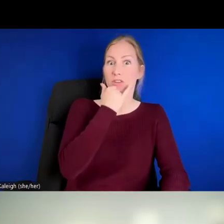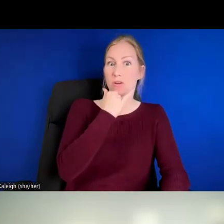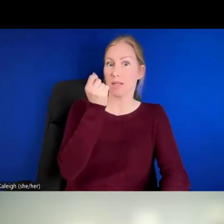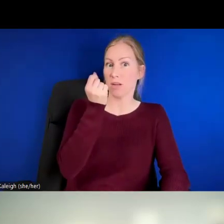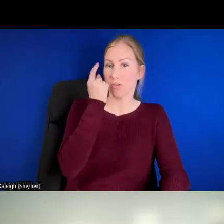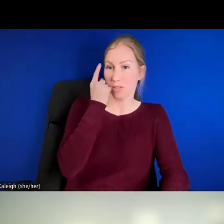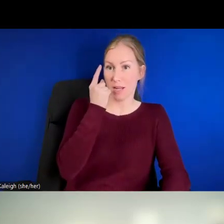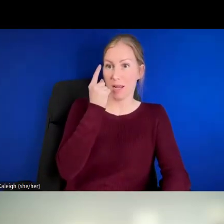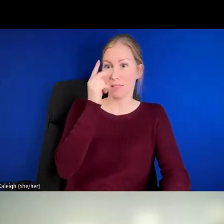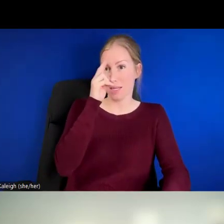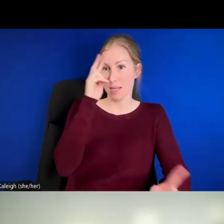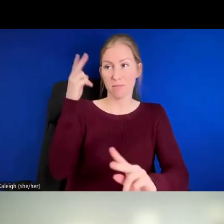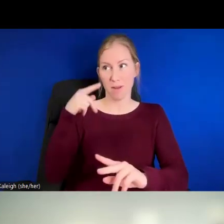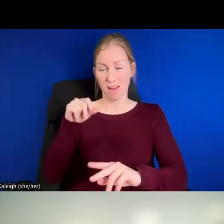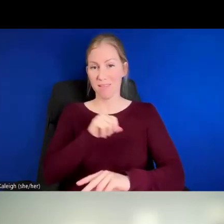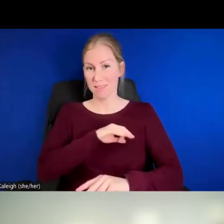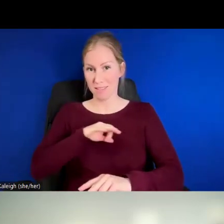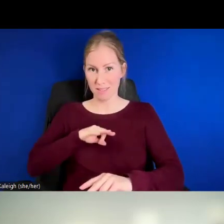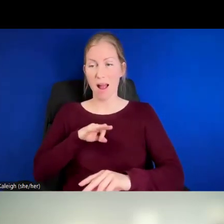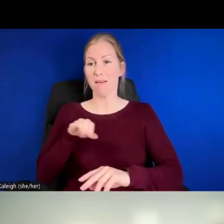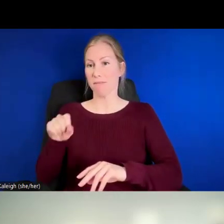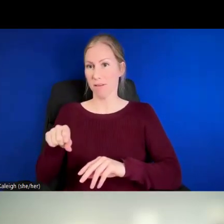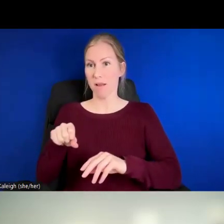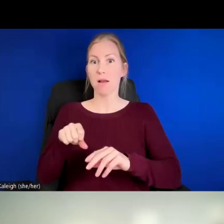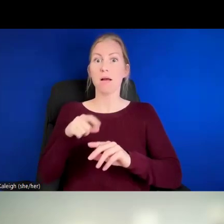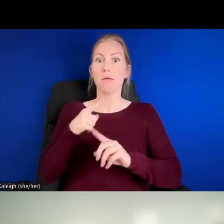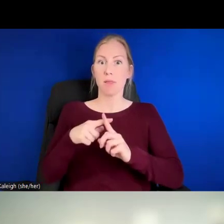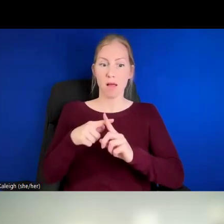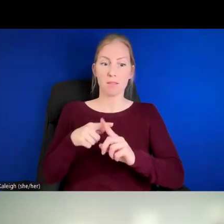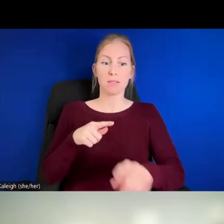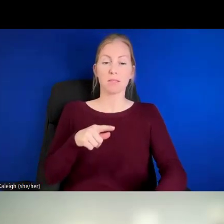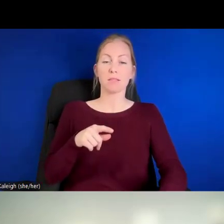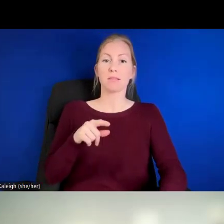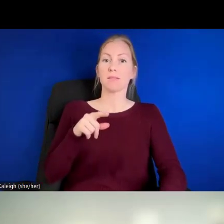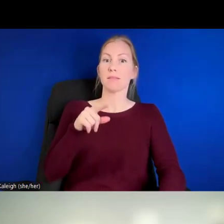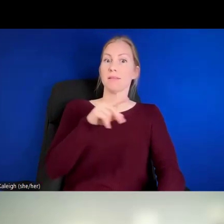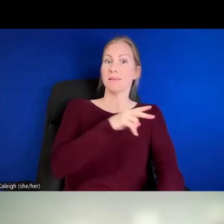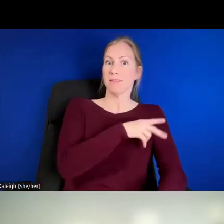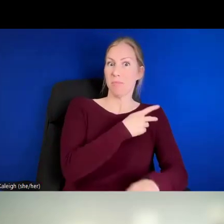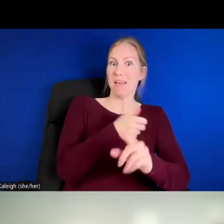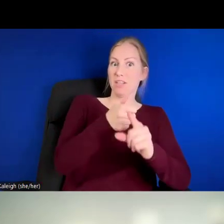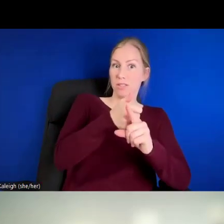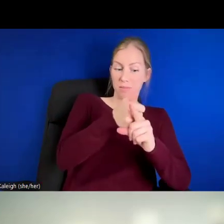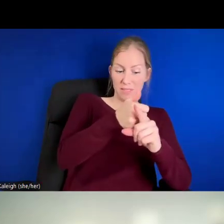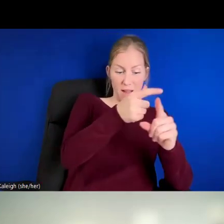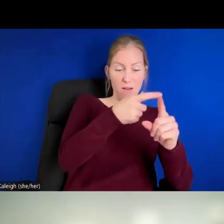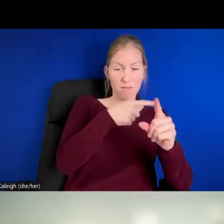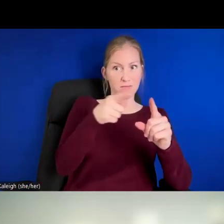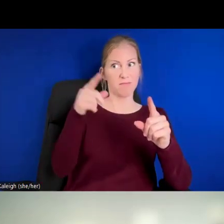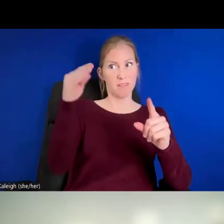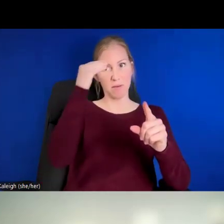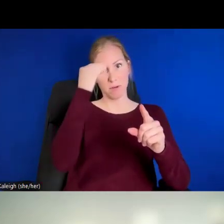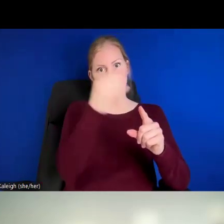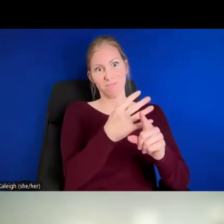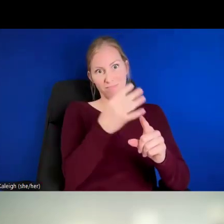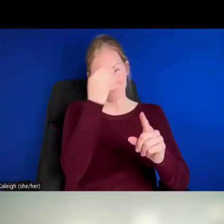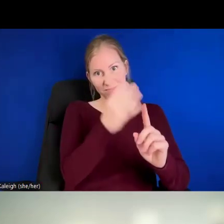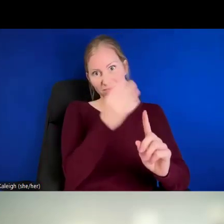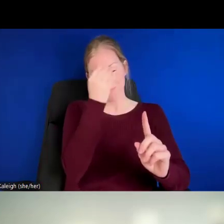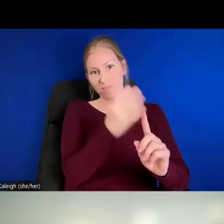understanding by staff, but the fact that the patient was being informed of things that